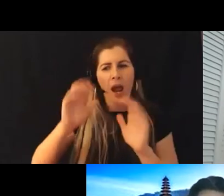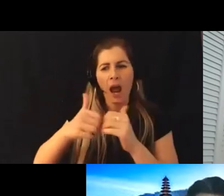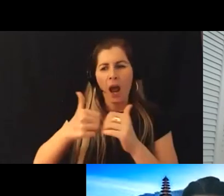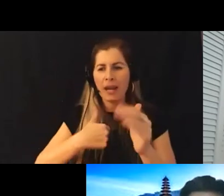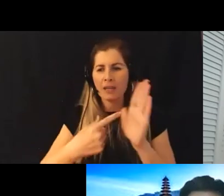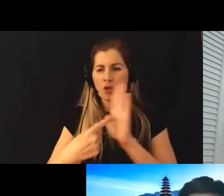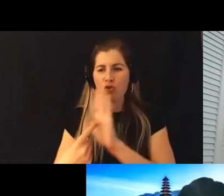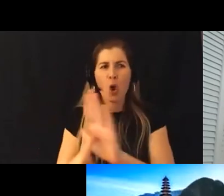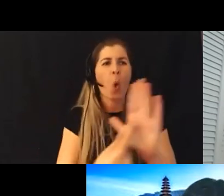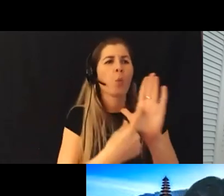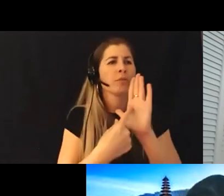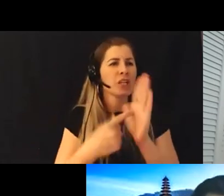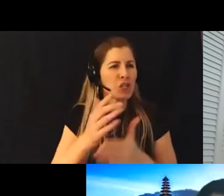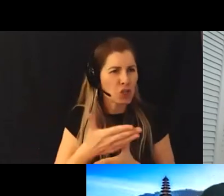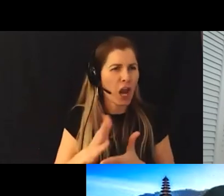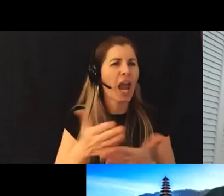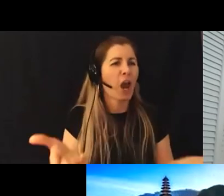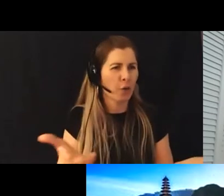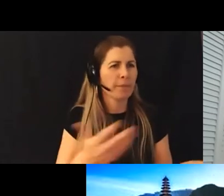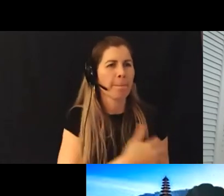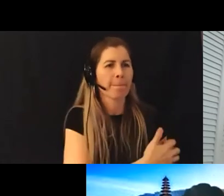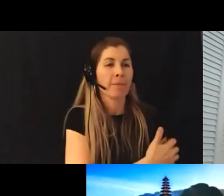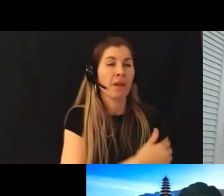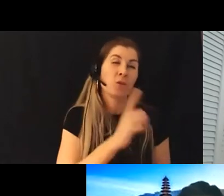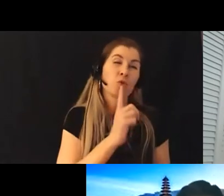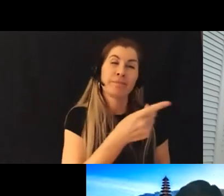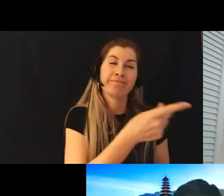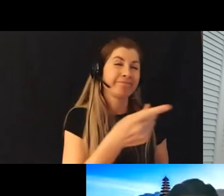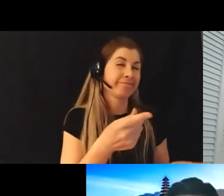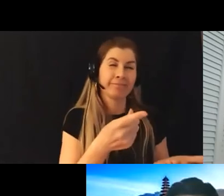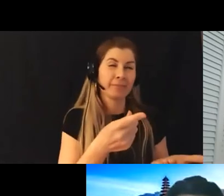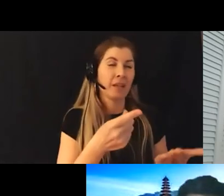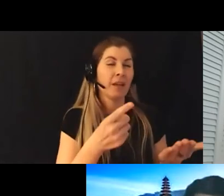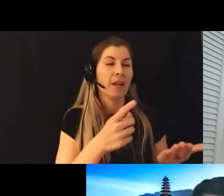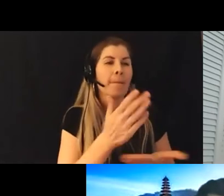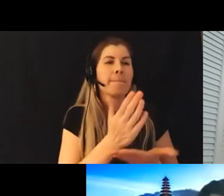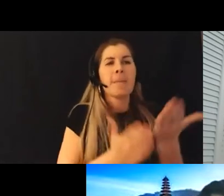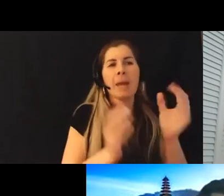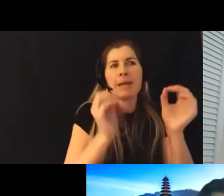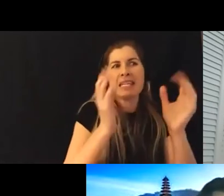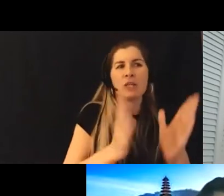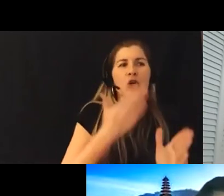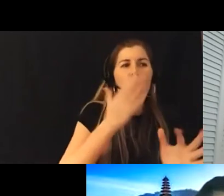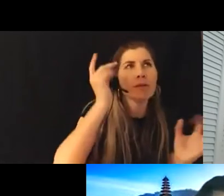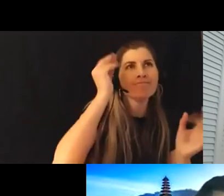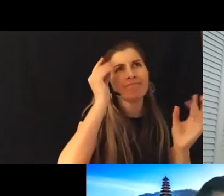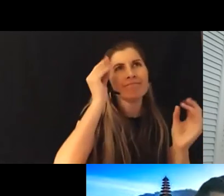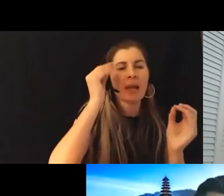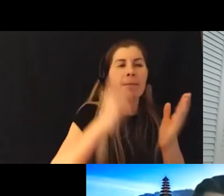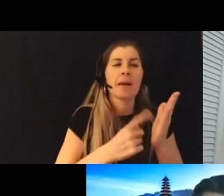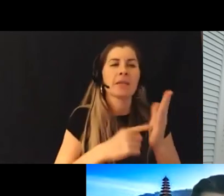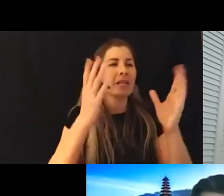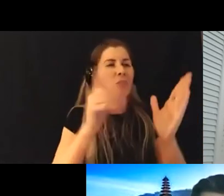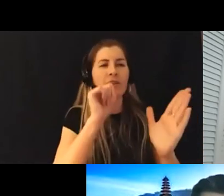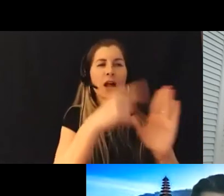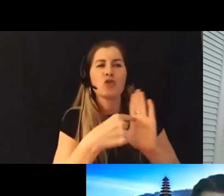There often isn't time, you know. Teaching artists are great at reflection, but then they're not great at the sharing out of all the wonderful things. Let's